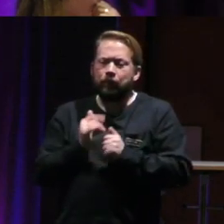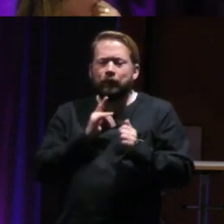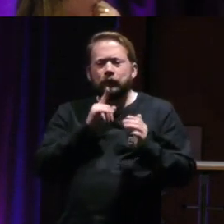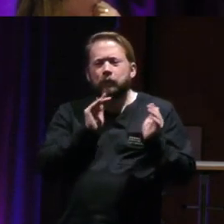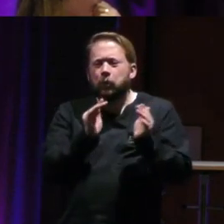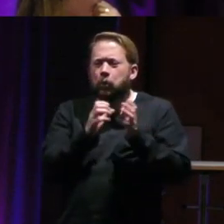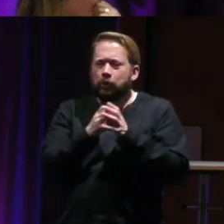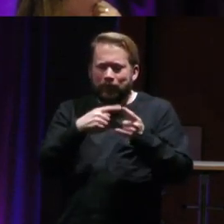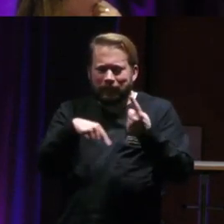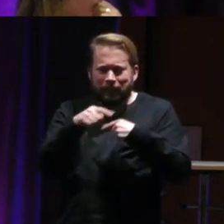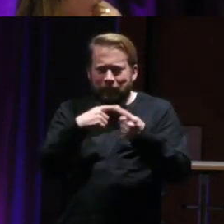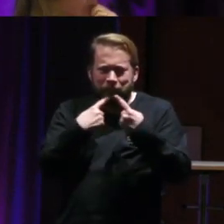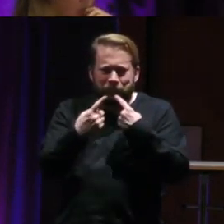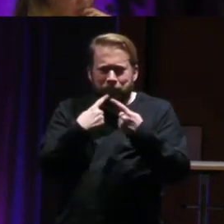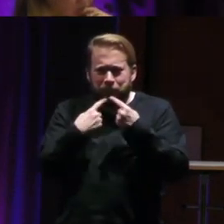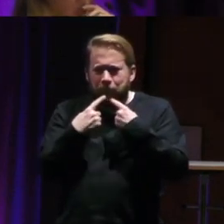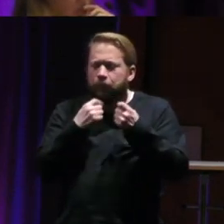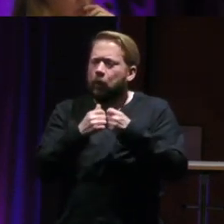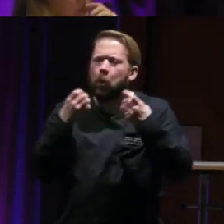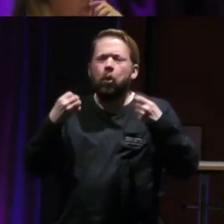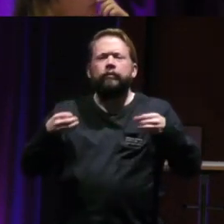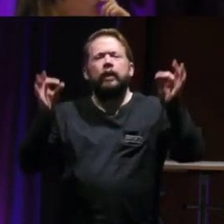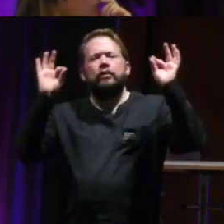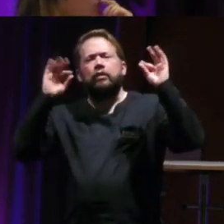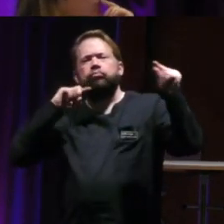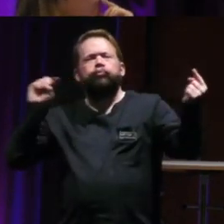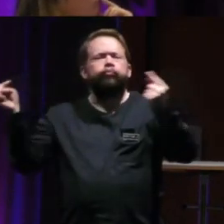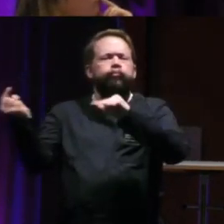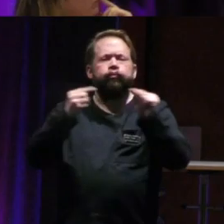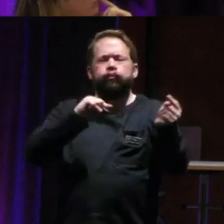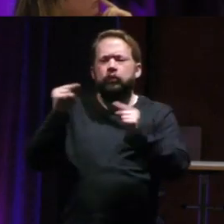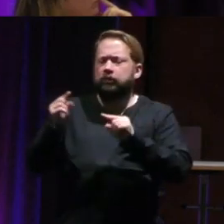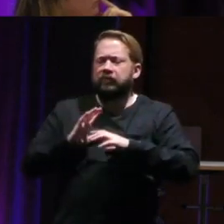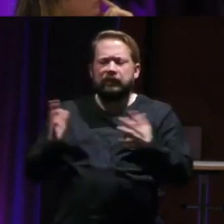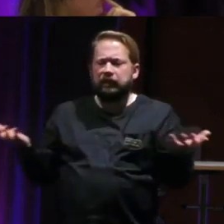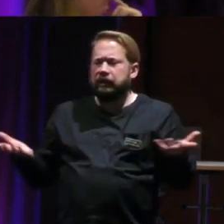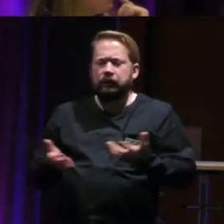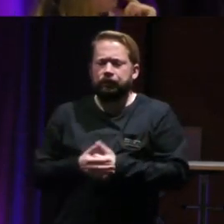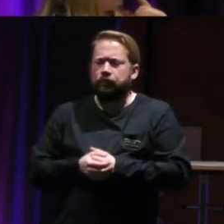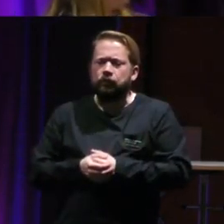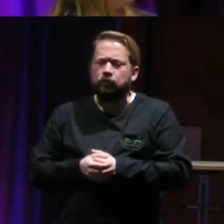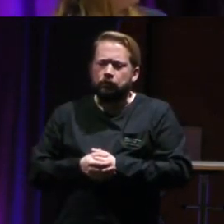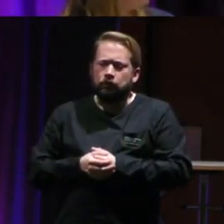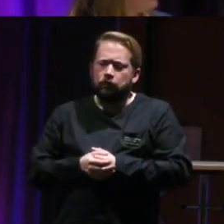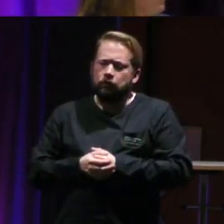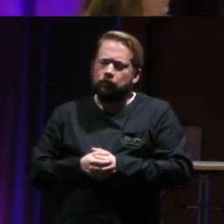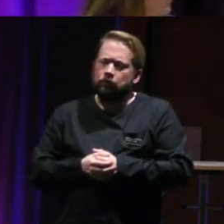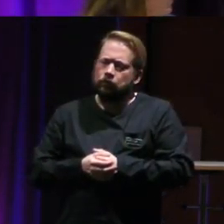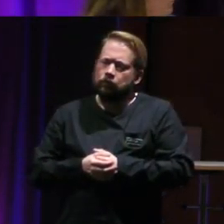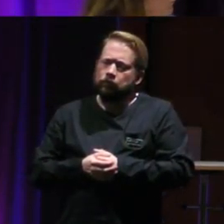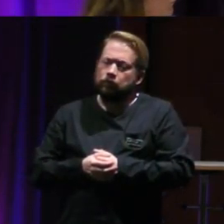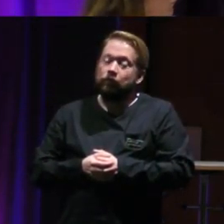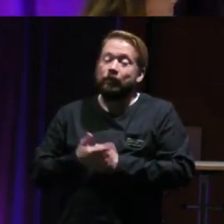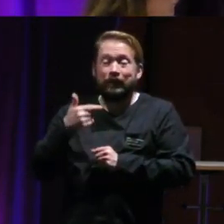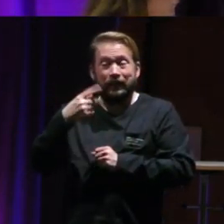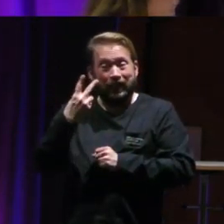the internet, but no public criticism, of course. But we are right. On TV, on TV, this